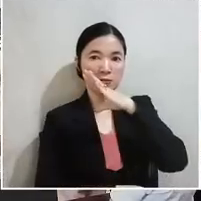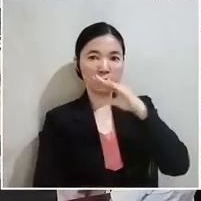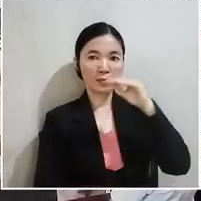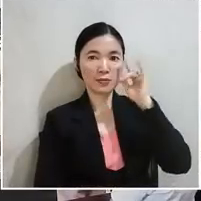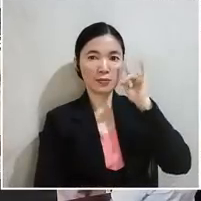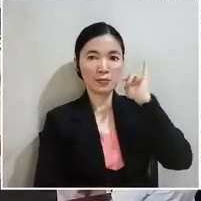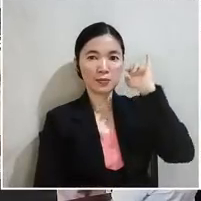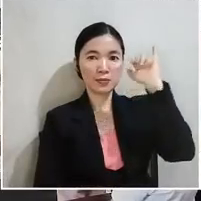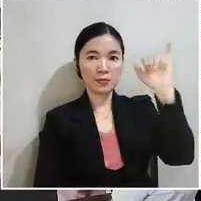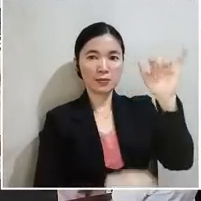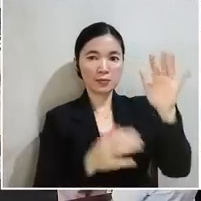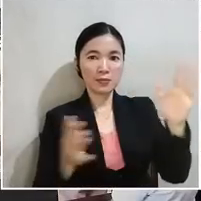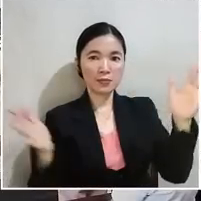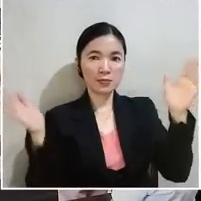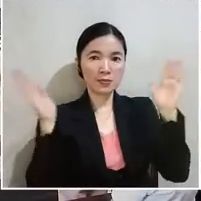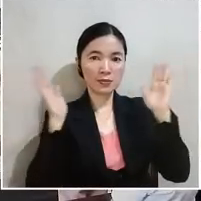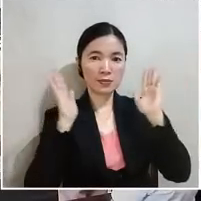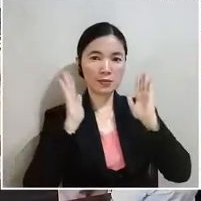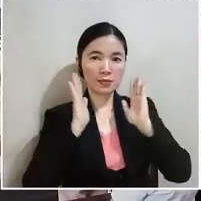forever.